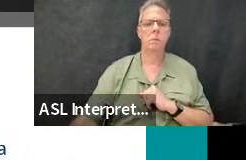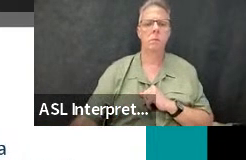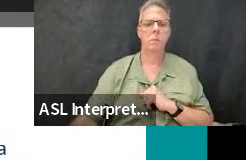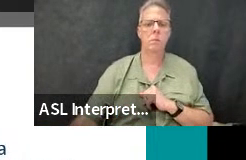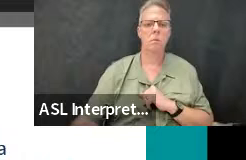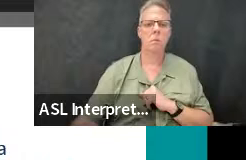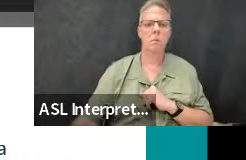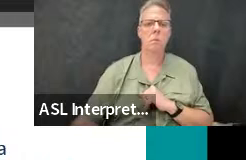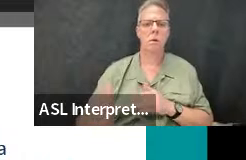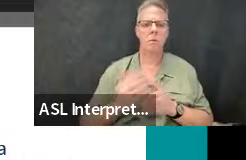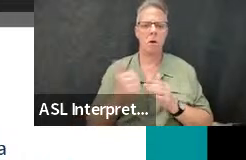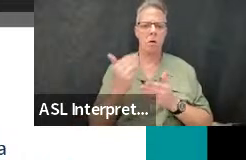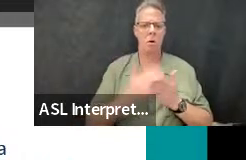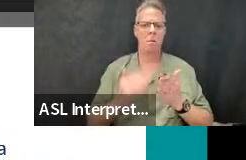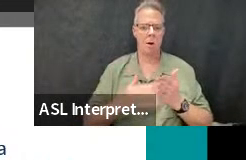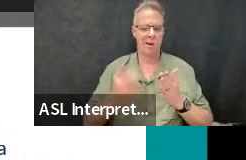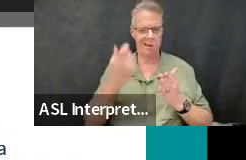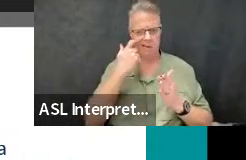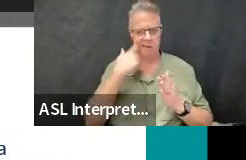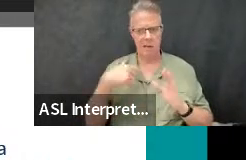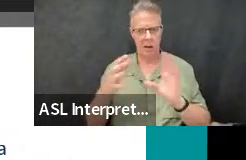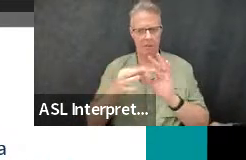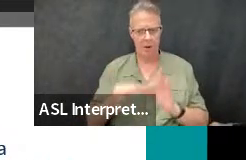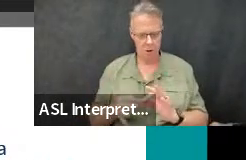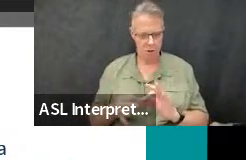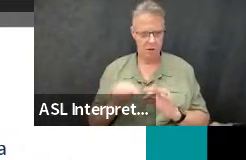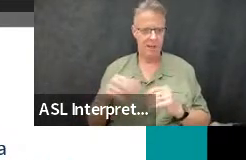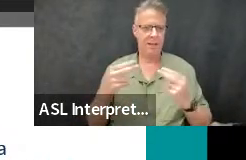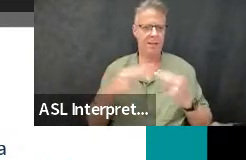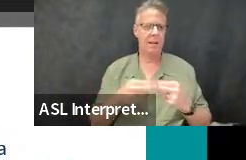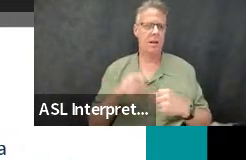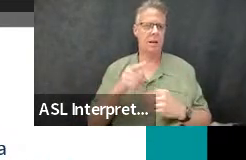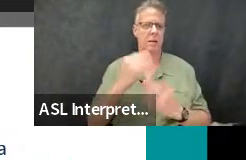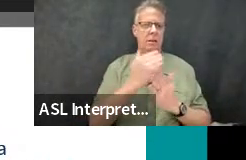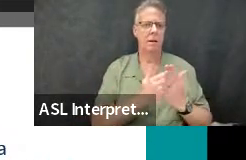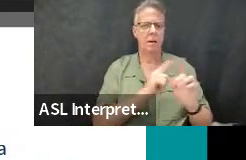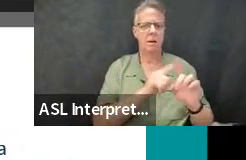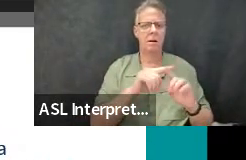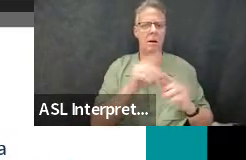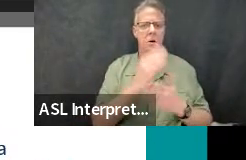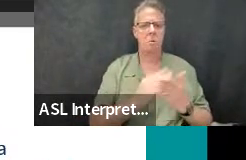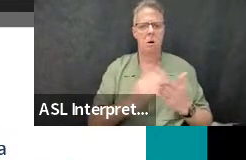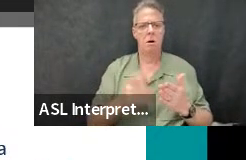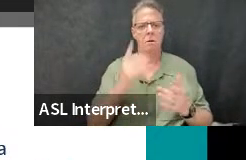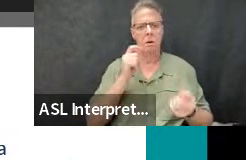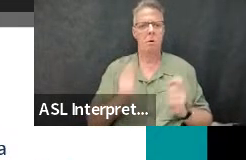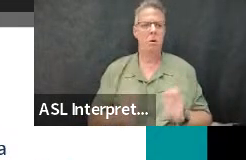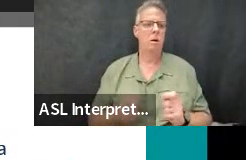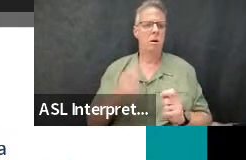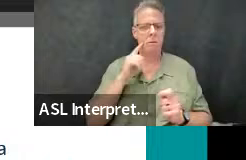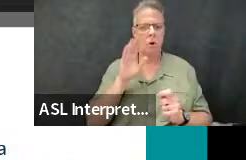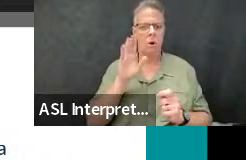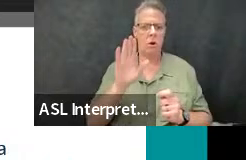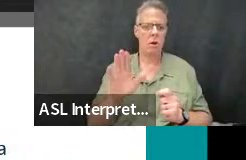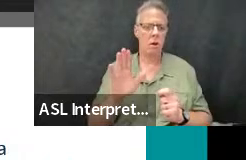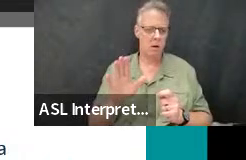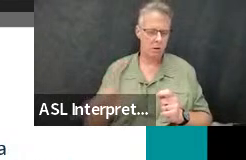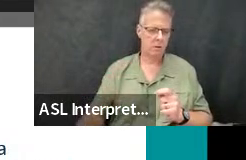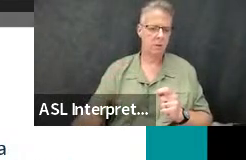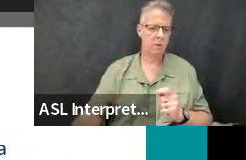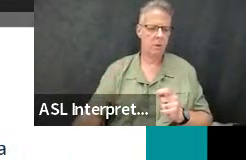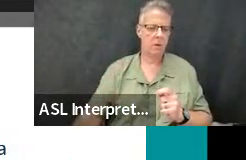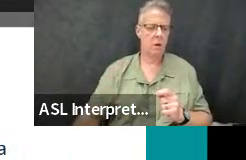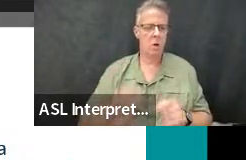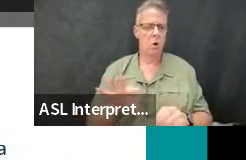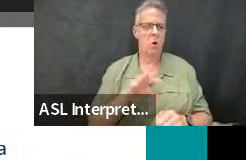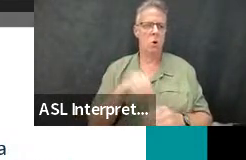mentioned earlier, and the slide here lists the elements of the modified locally preferred alternative. And that